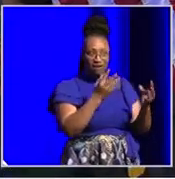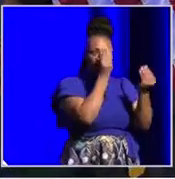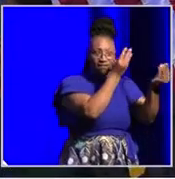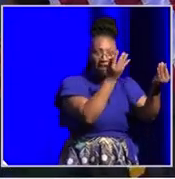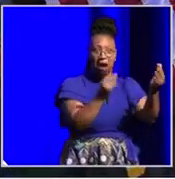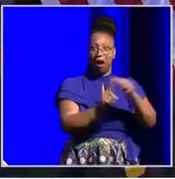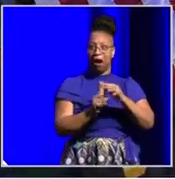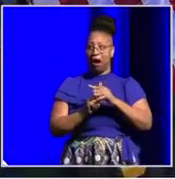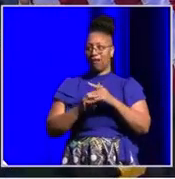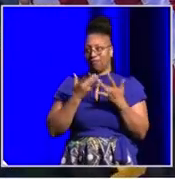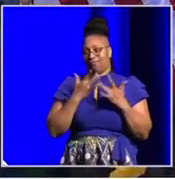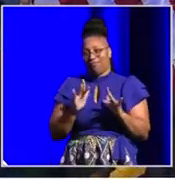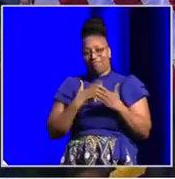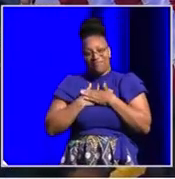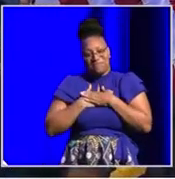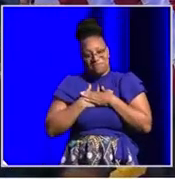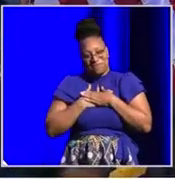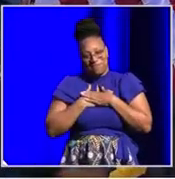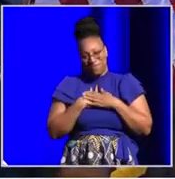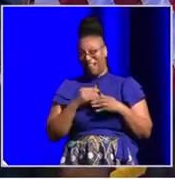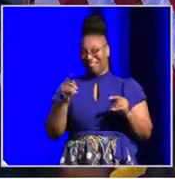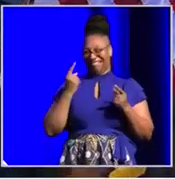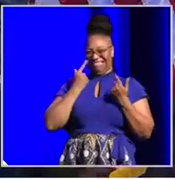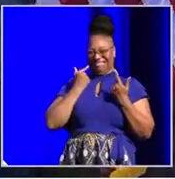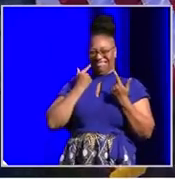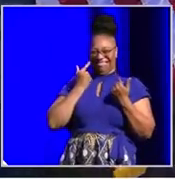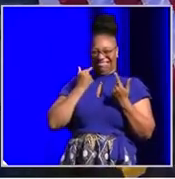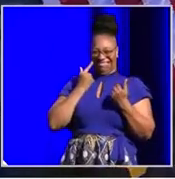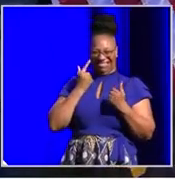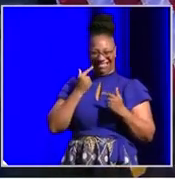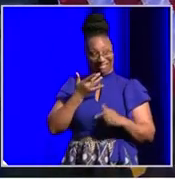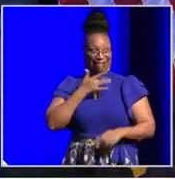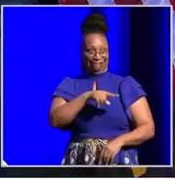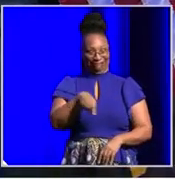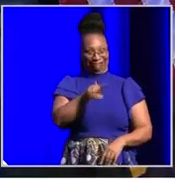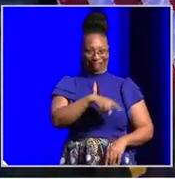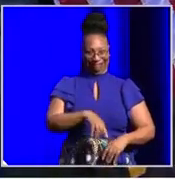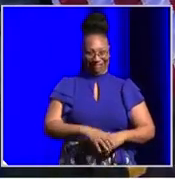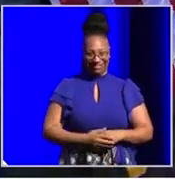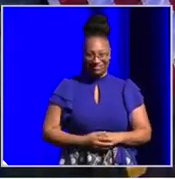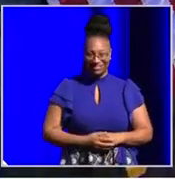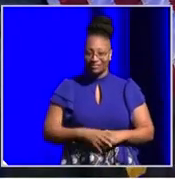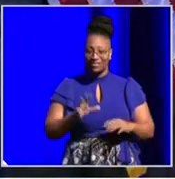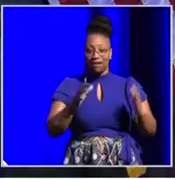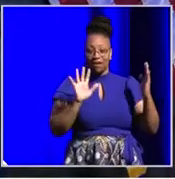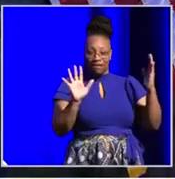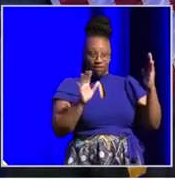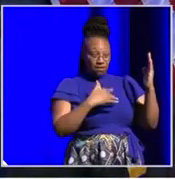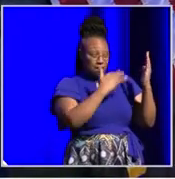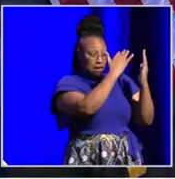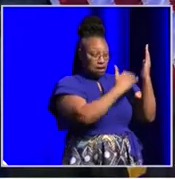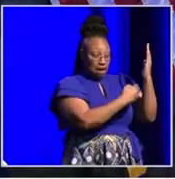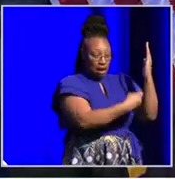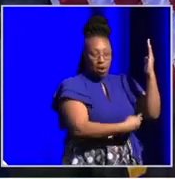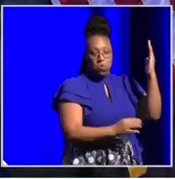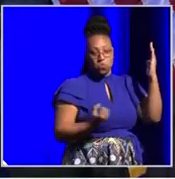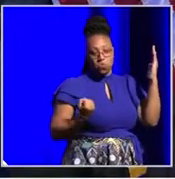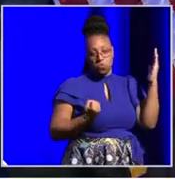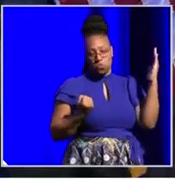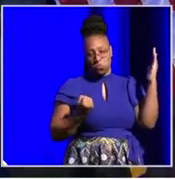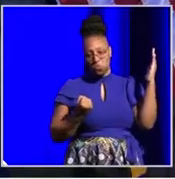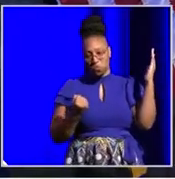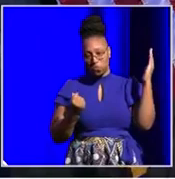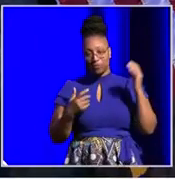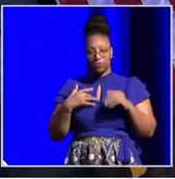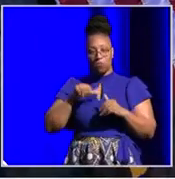a list of the other elected officials over there. Oh, we have another list. That's right. We have some honored people from not the